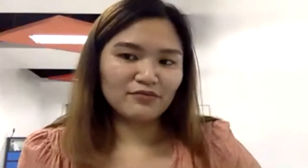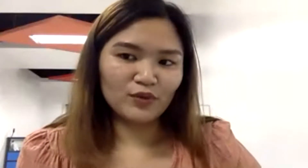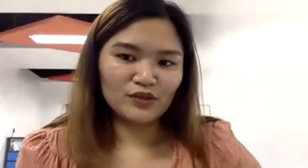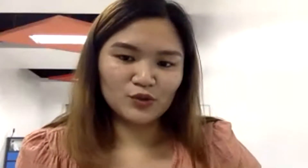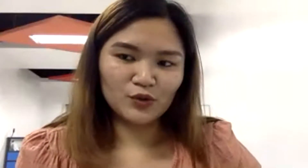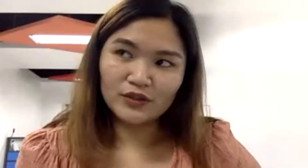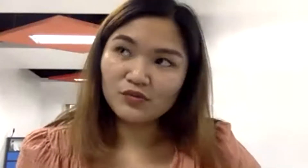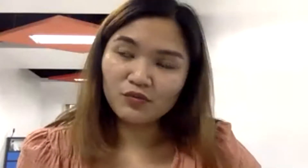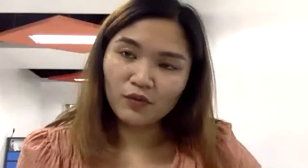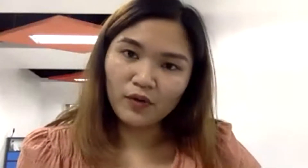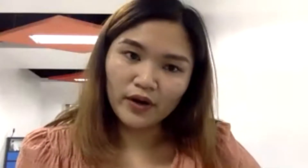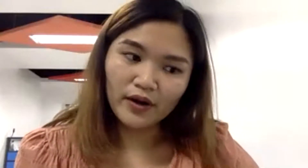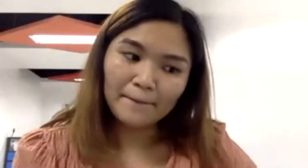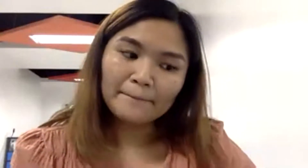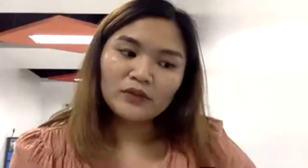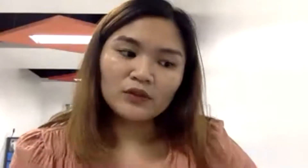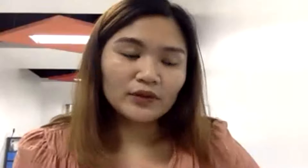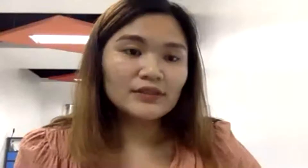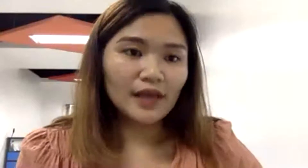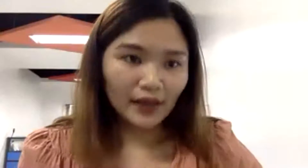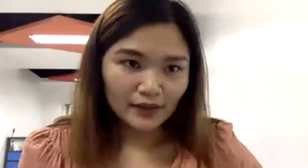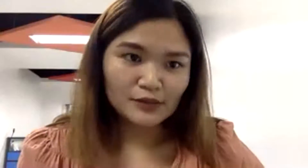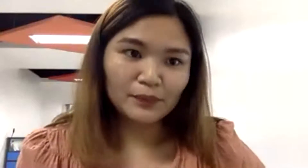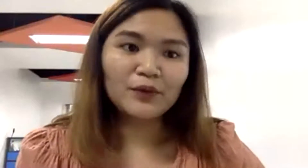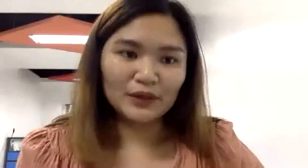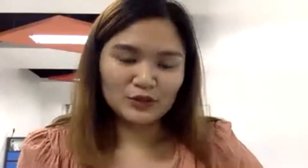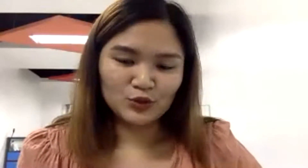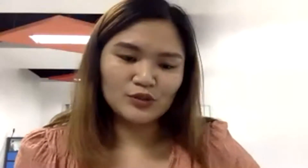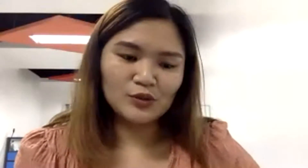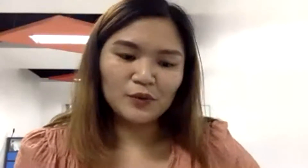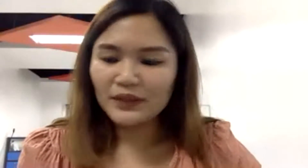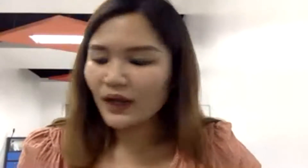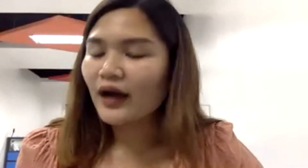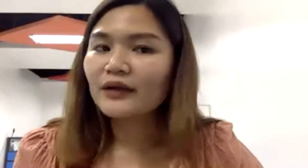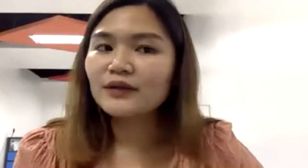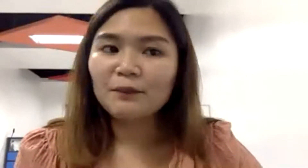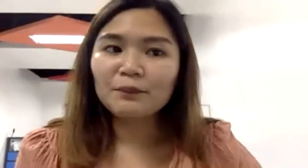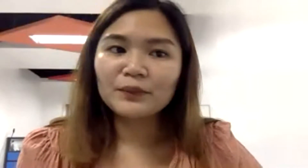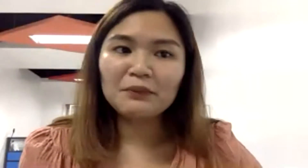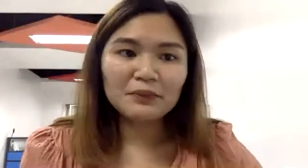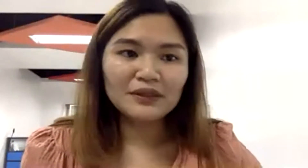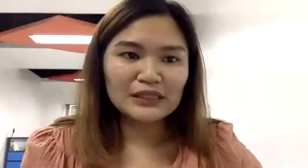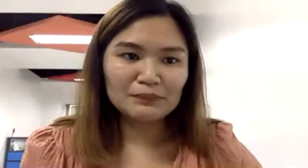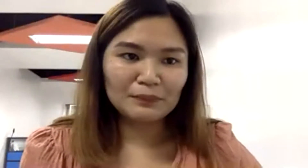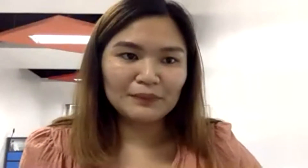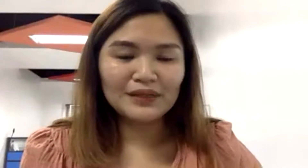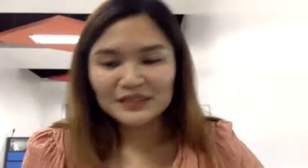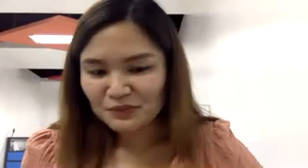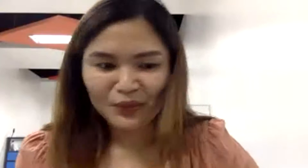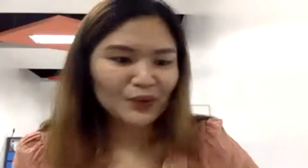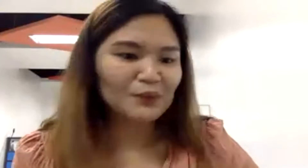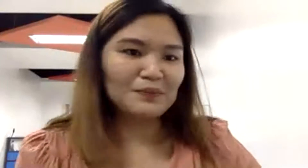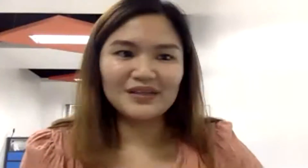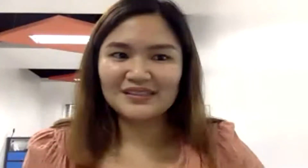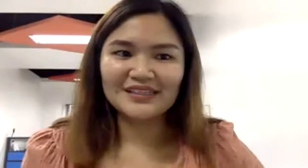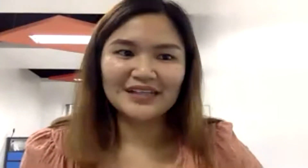5 questions for 30 seconds per question. So yung pabilisan po